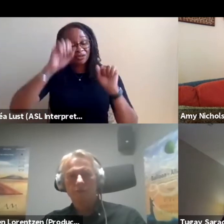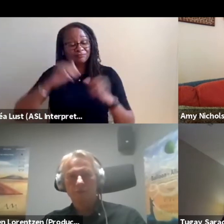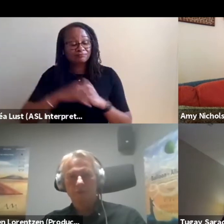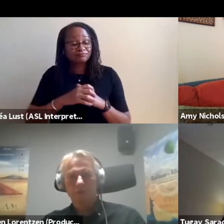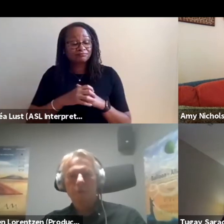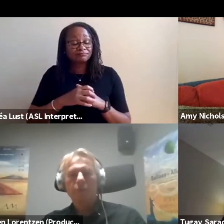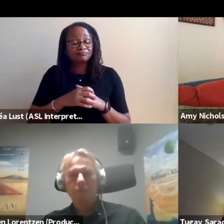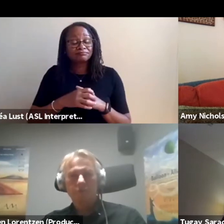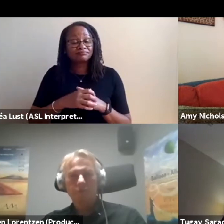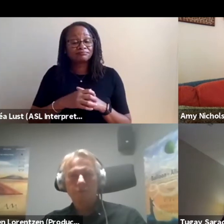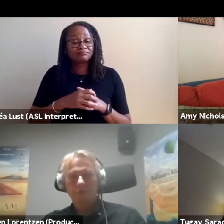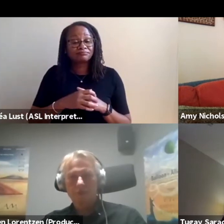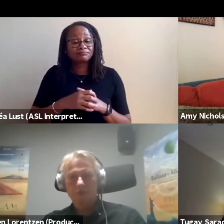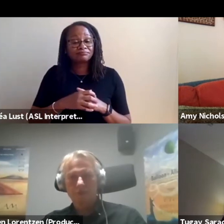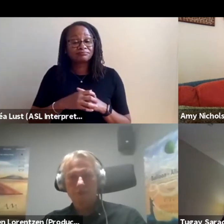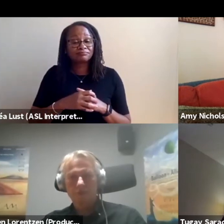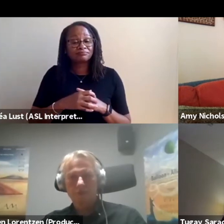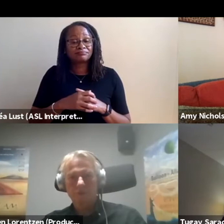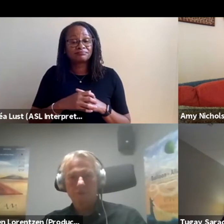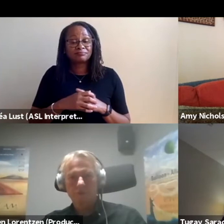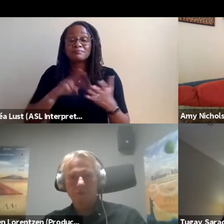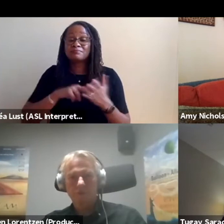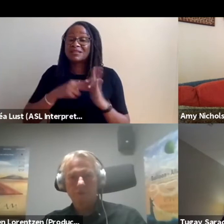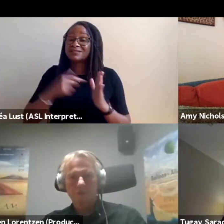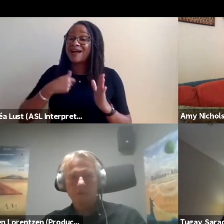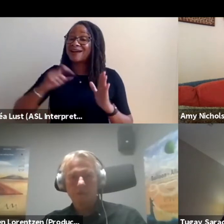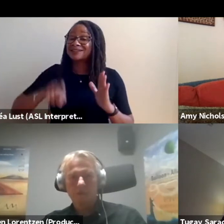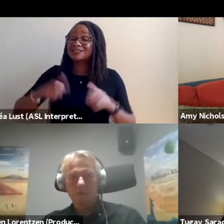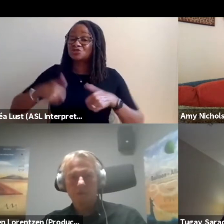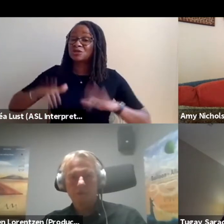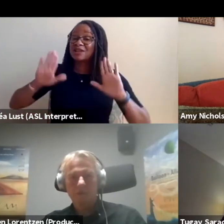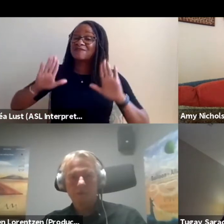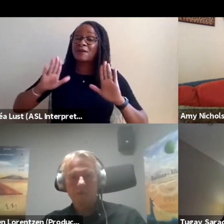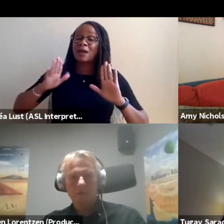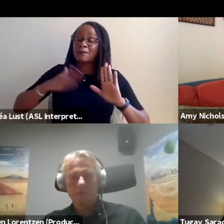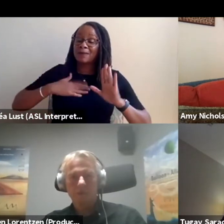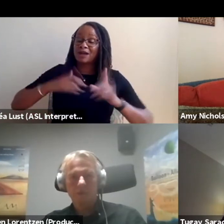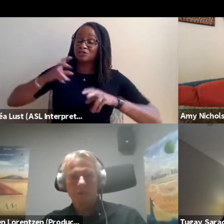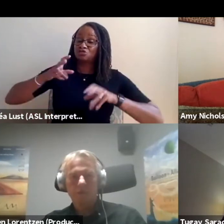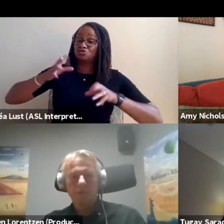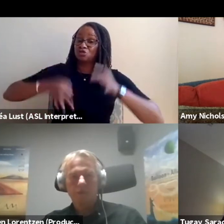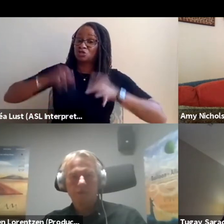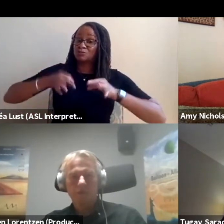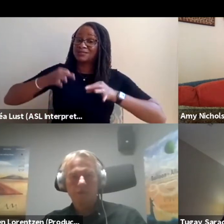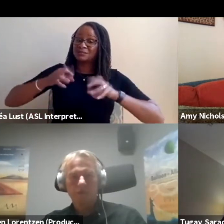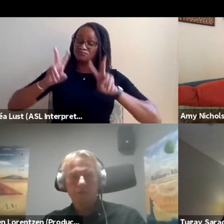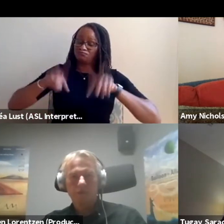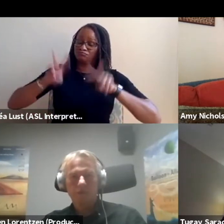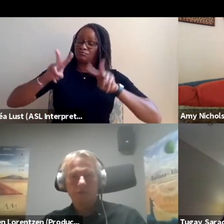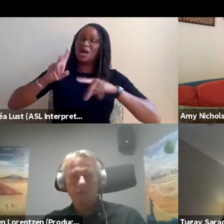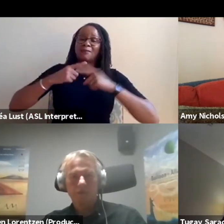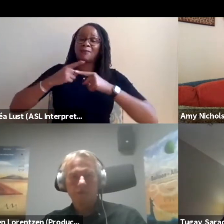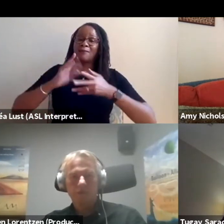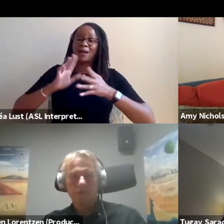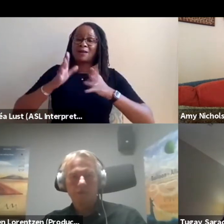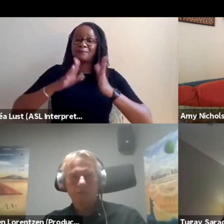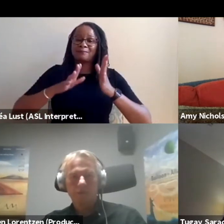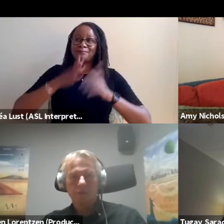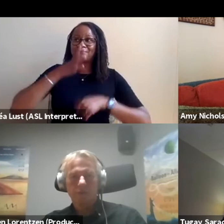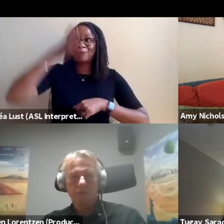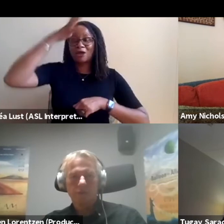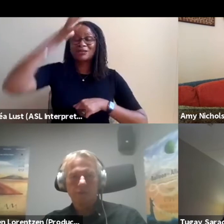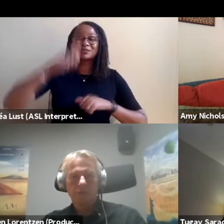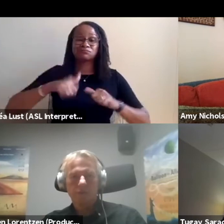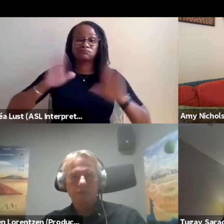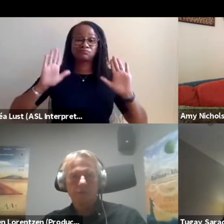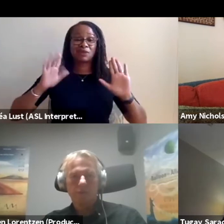also give up some judgment about my parents, and they stand on this side,